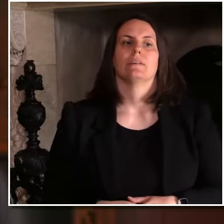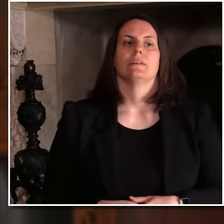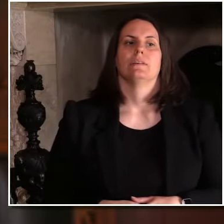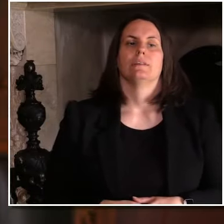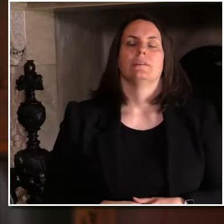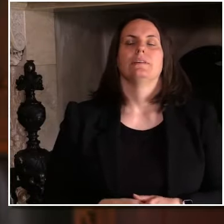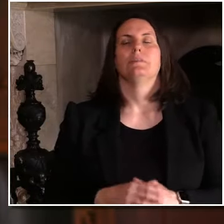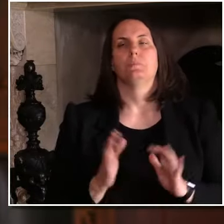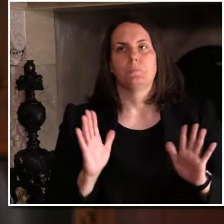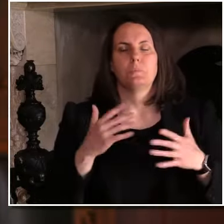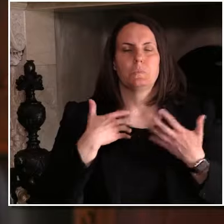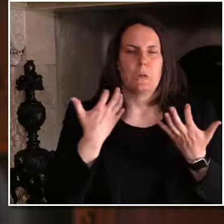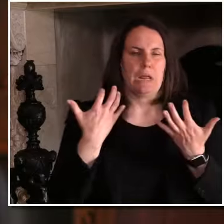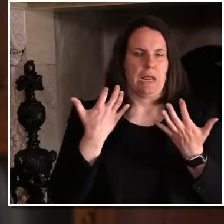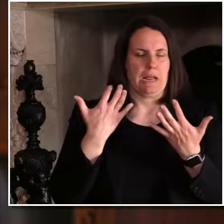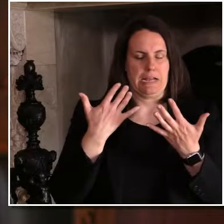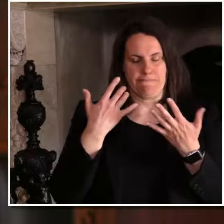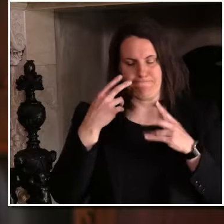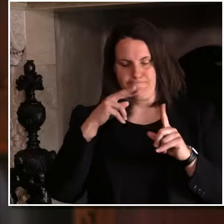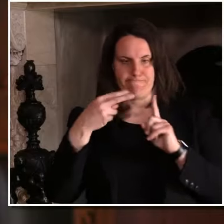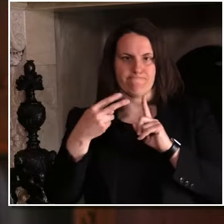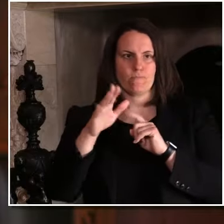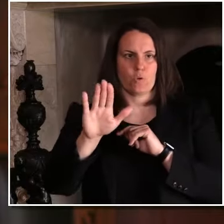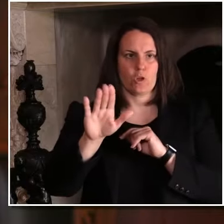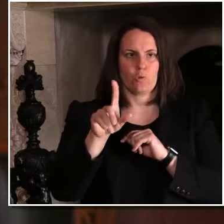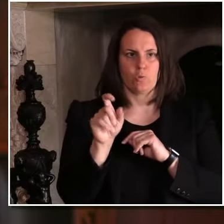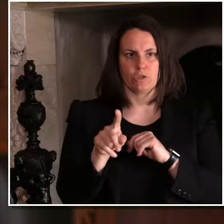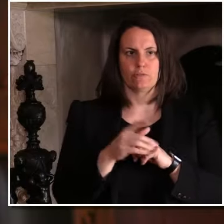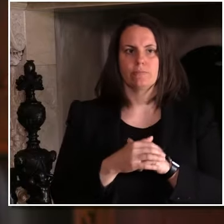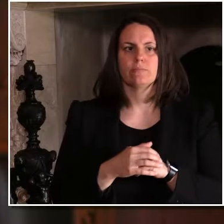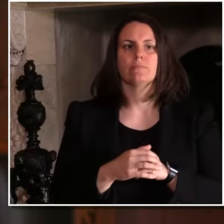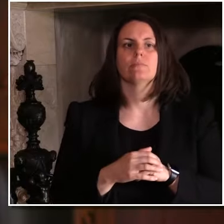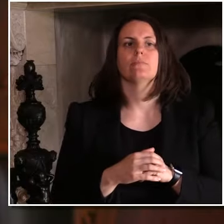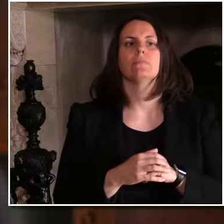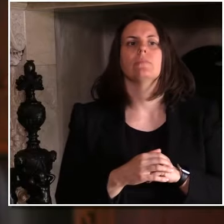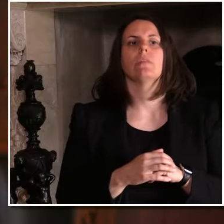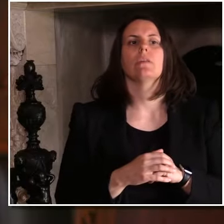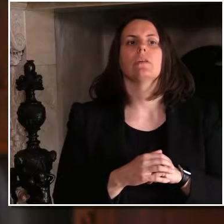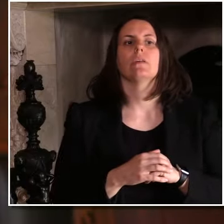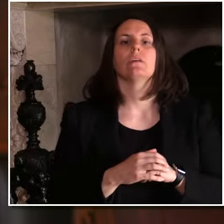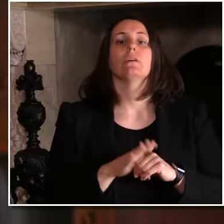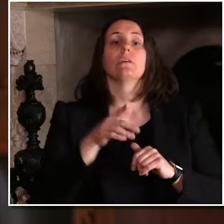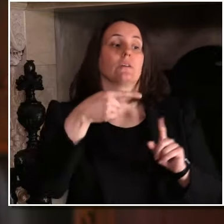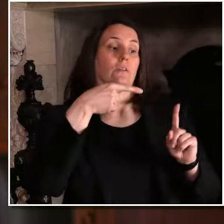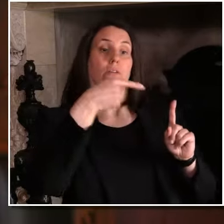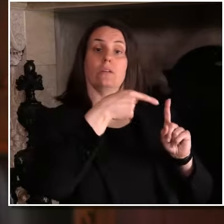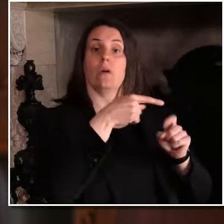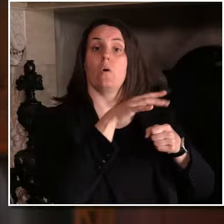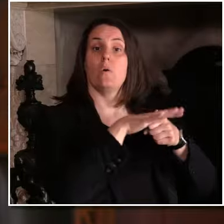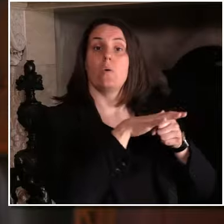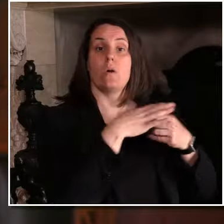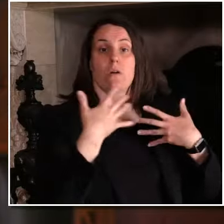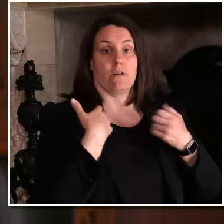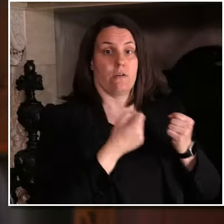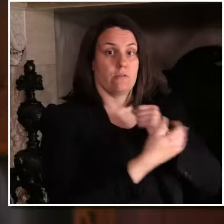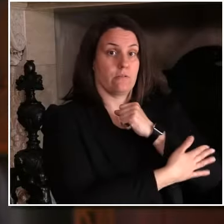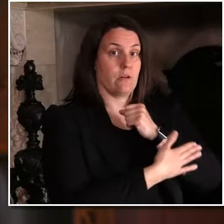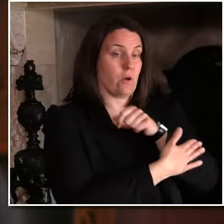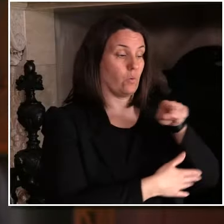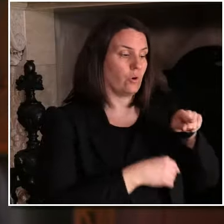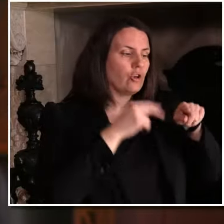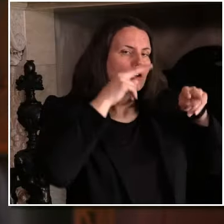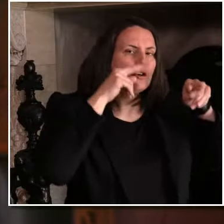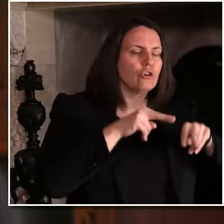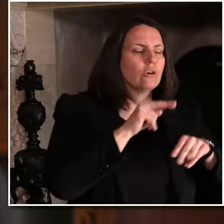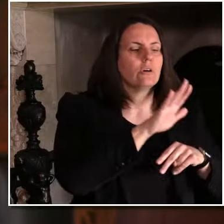things that local public health are considering are the size of their county, of their community. So the